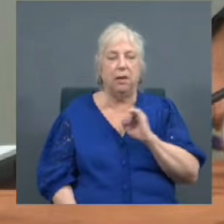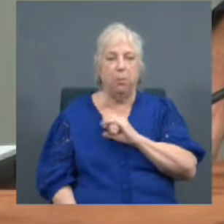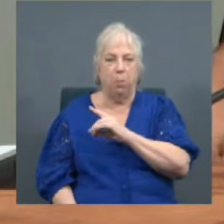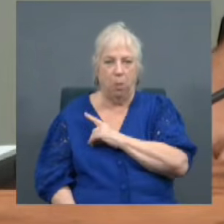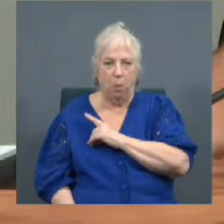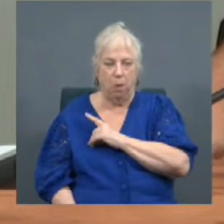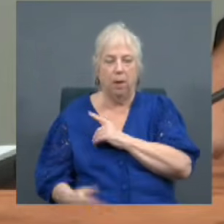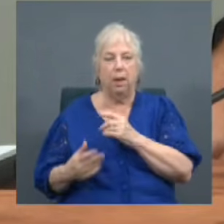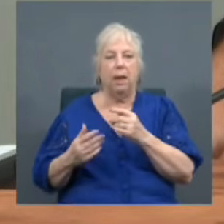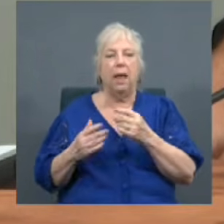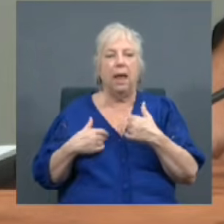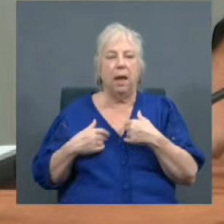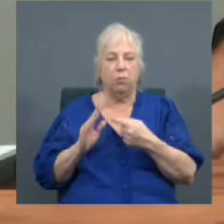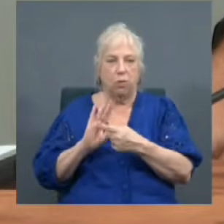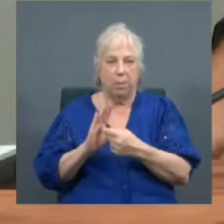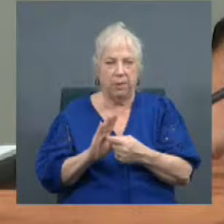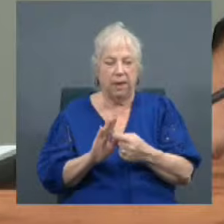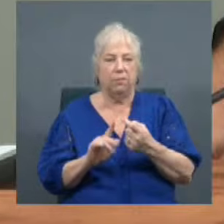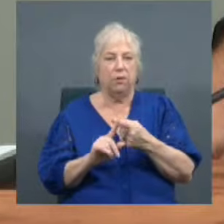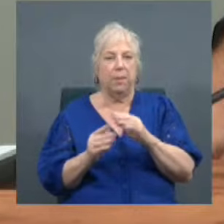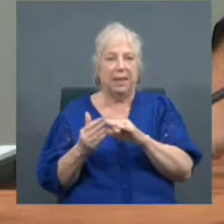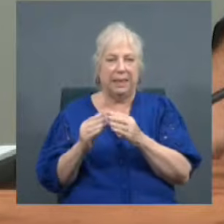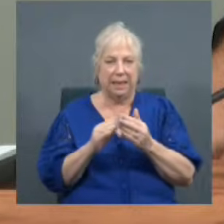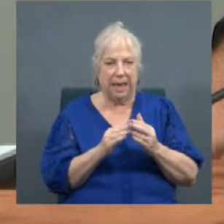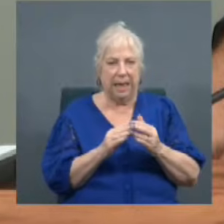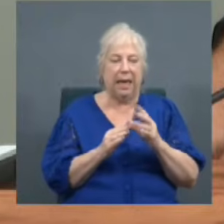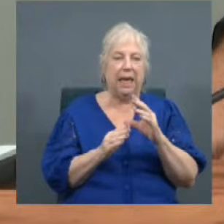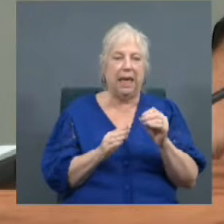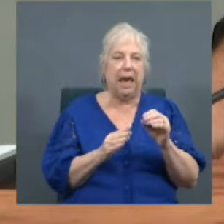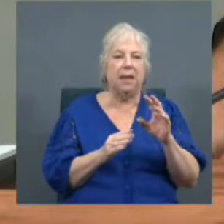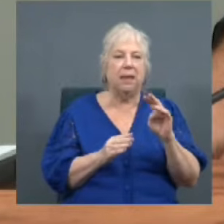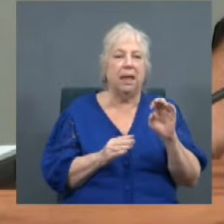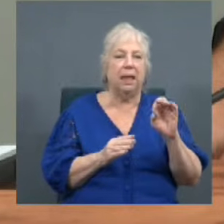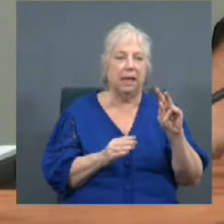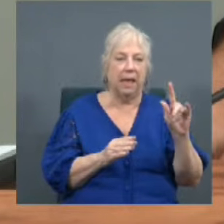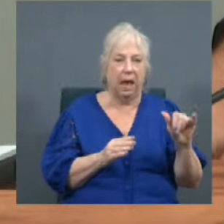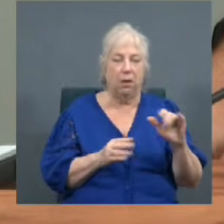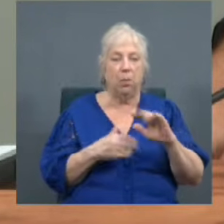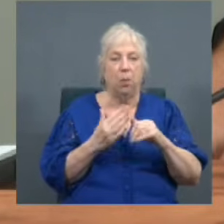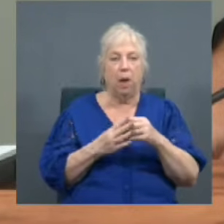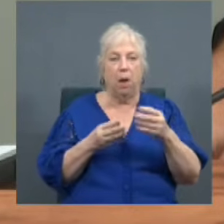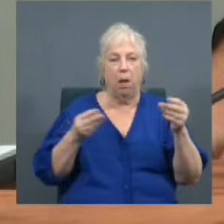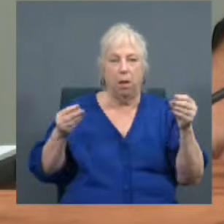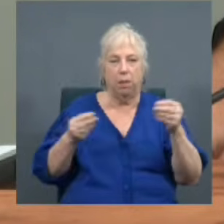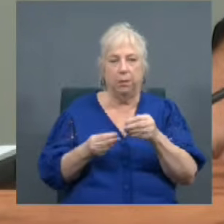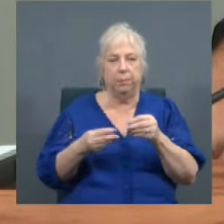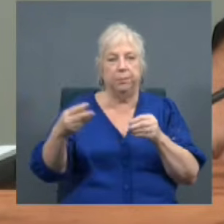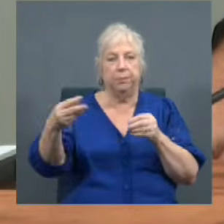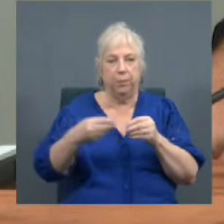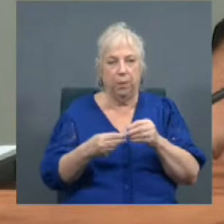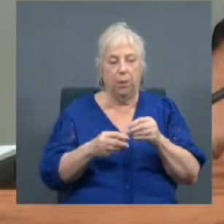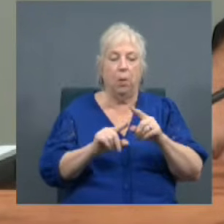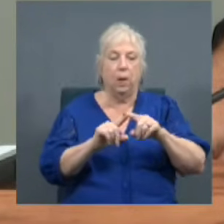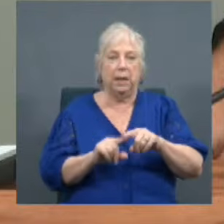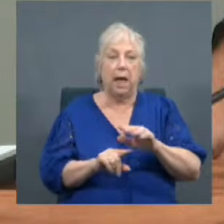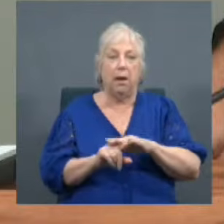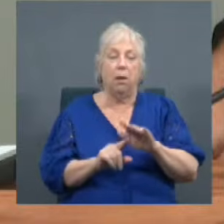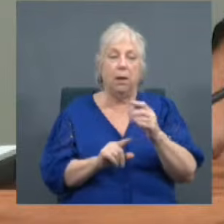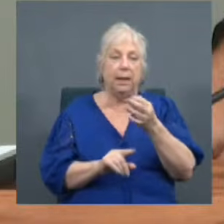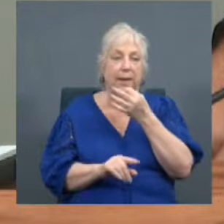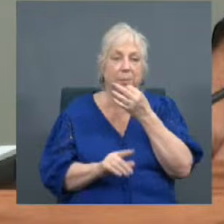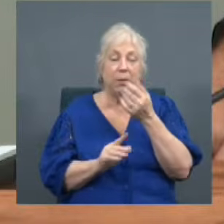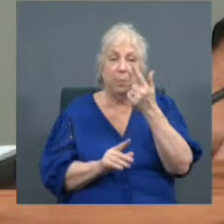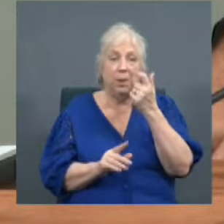representation of the cities that connect and the county within. We all put money into it. We rely on the expertise because we don't have